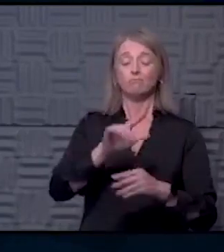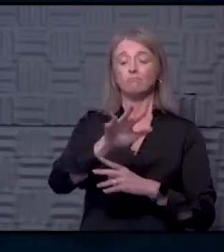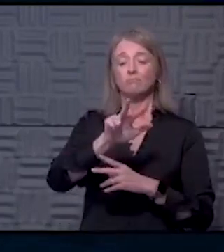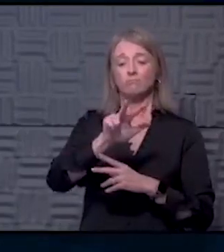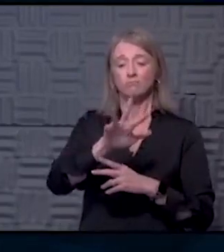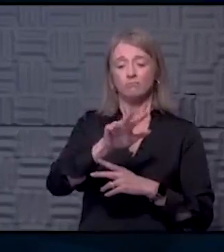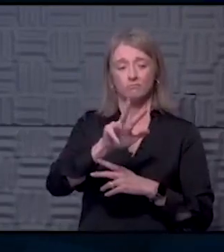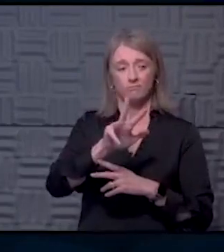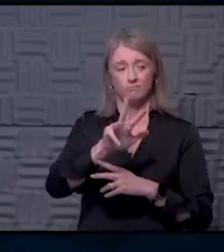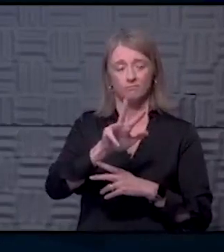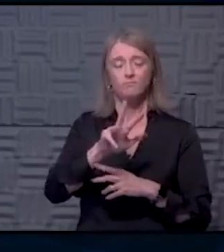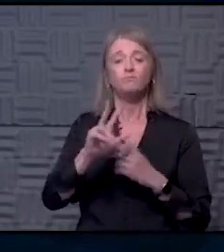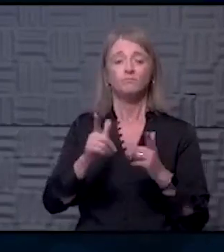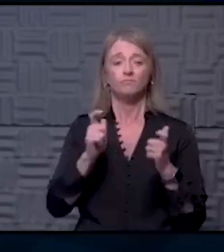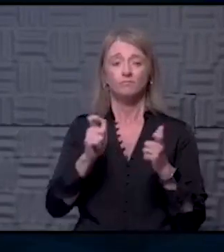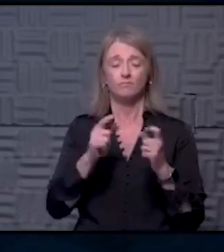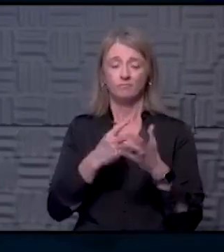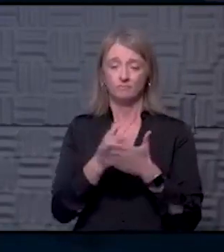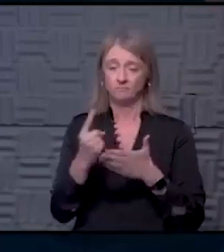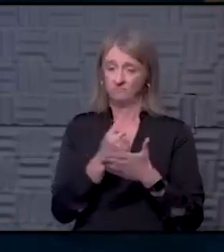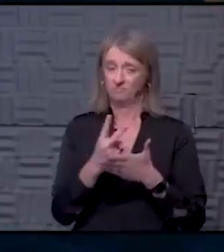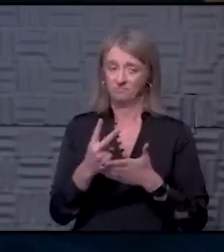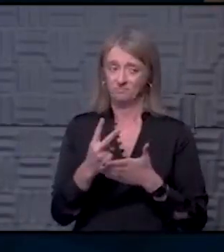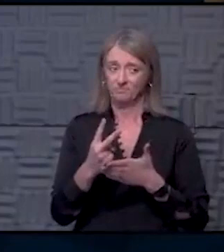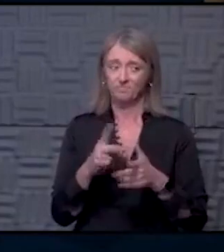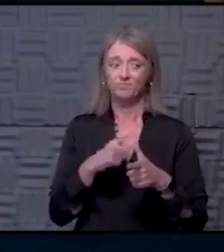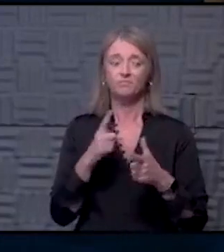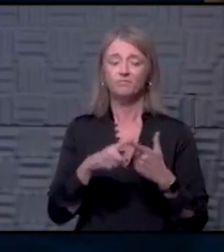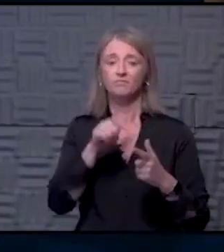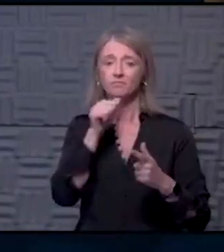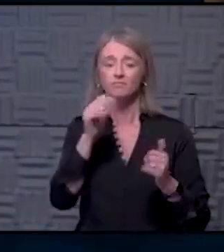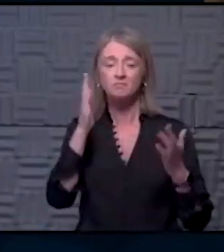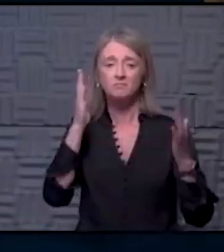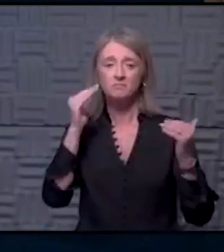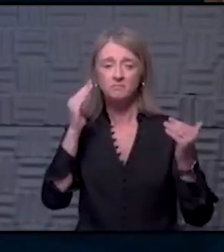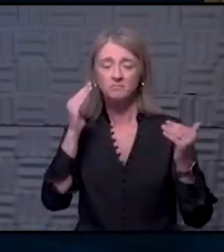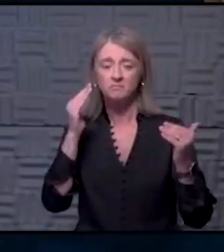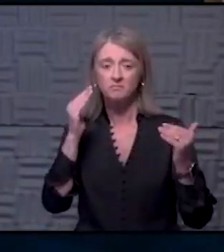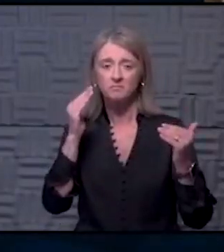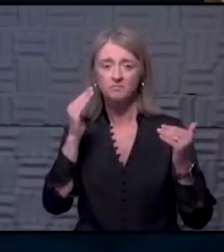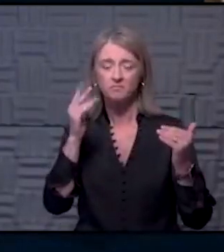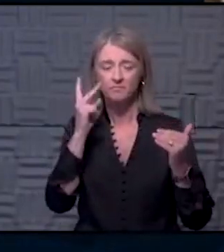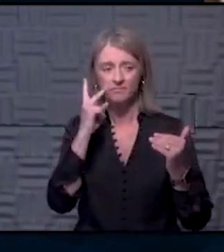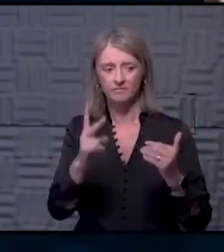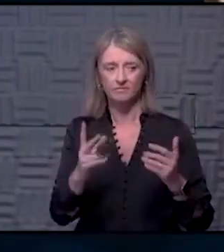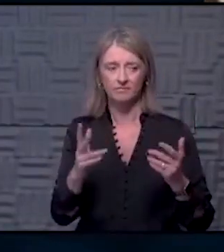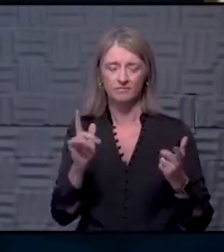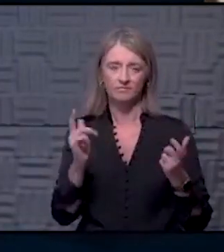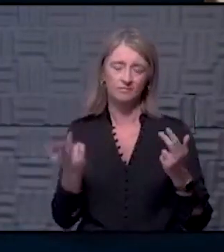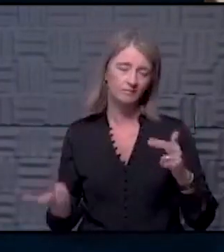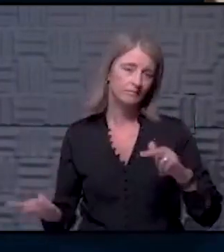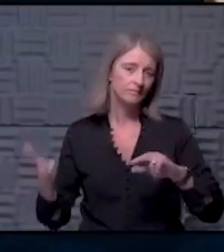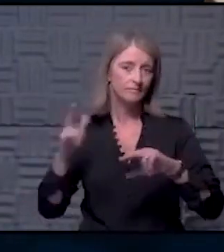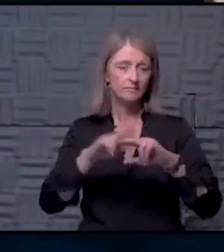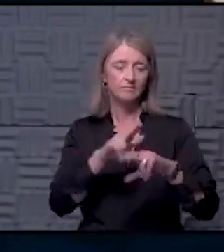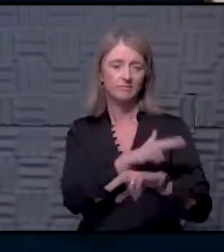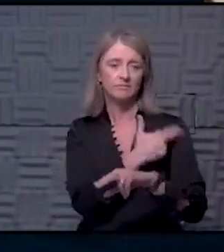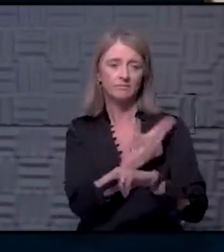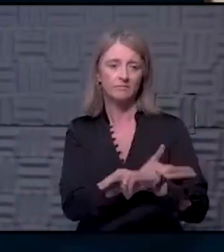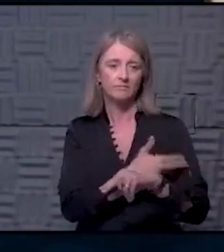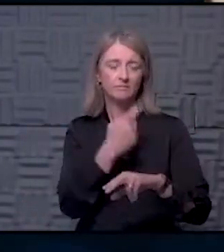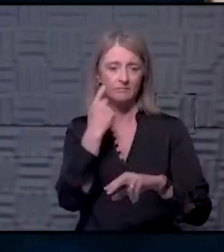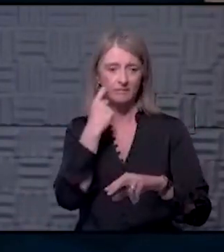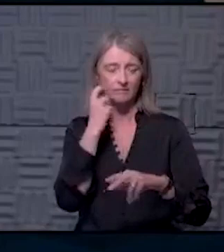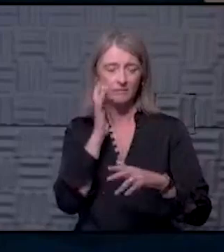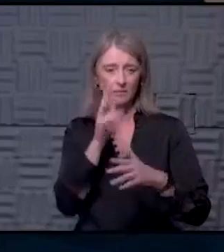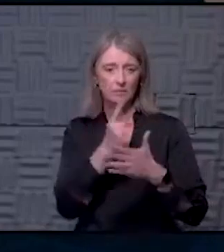35 pretty quickly in a matter of a week or two. And while we don't anticipate maybe a 7-fold increase in hospital patients over the next